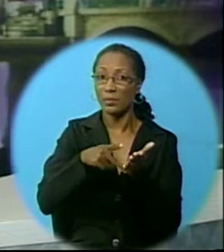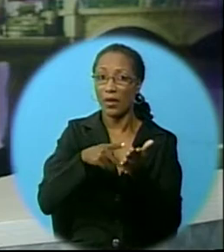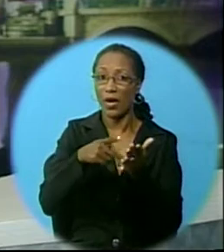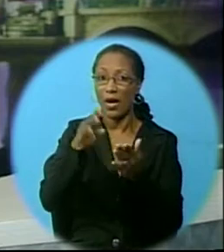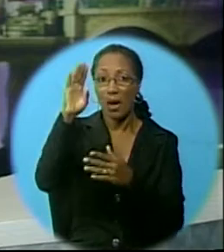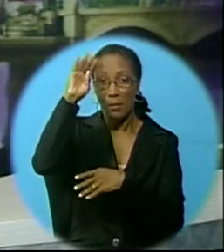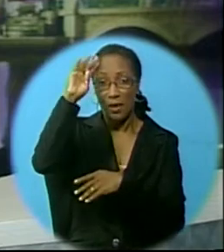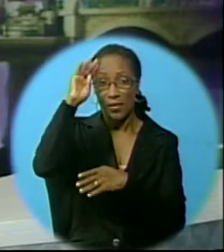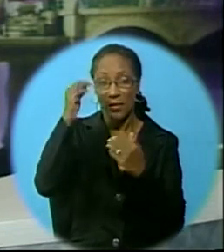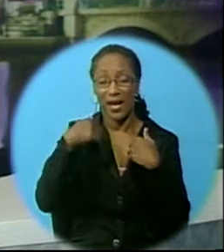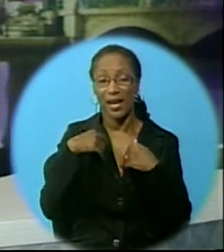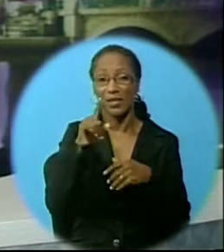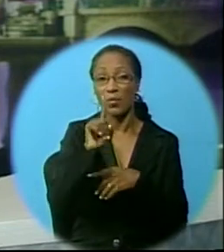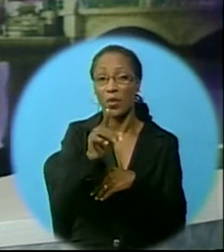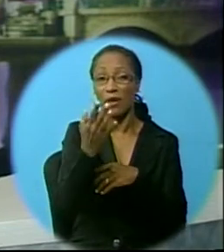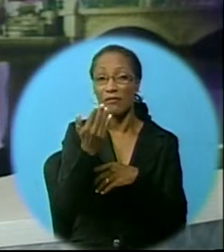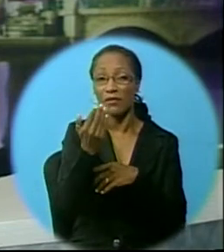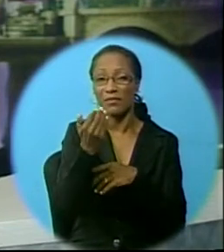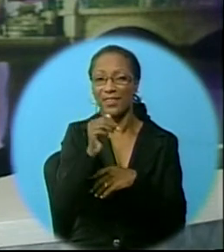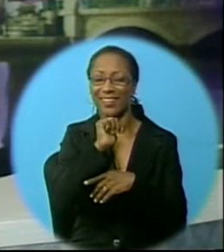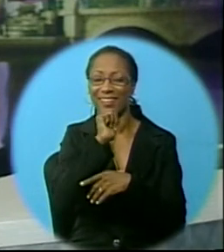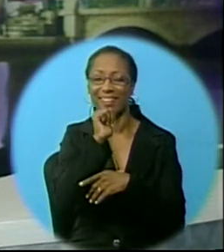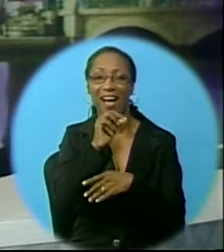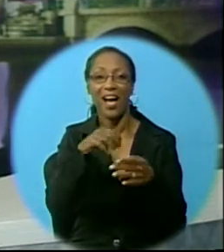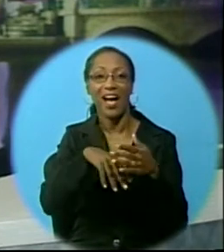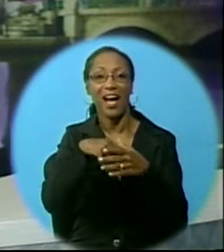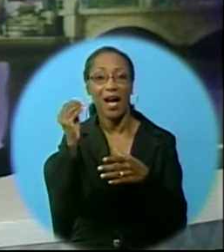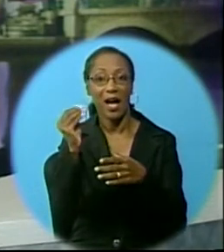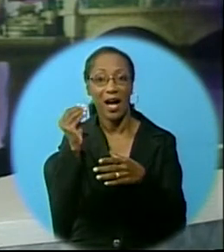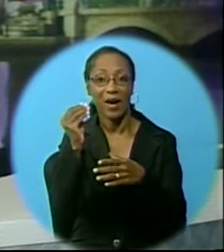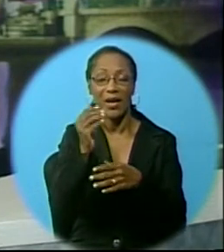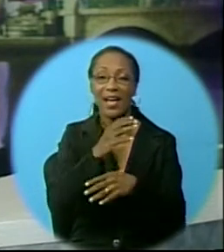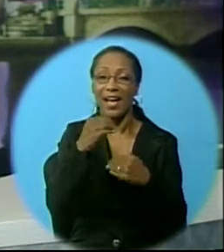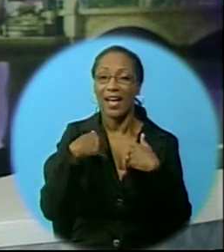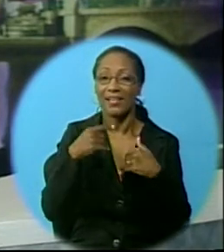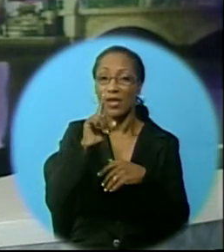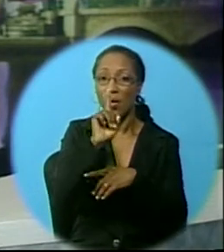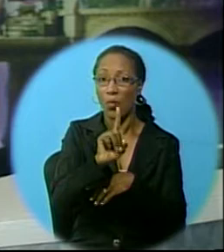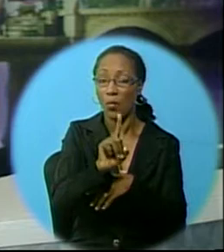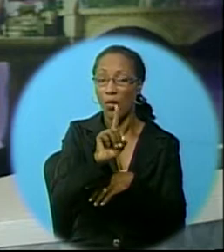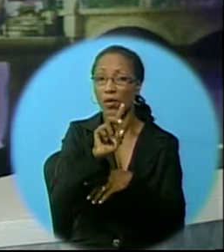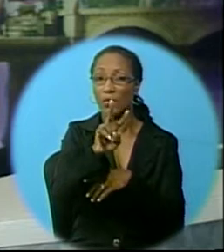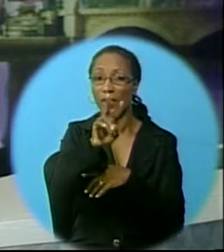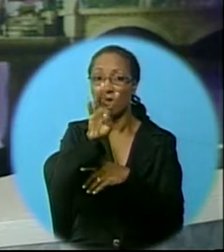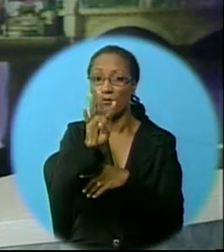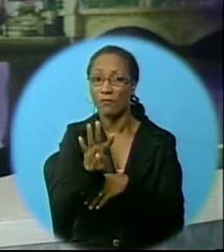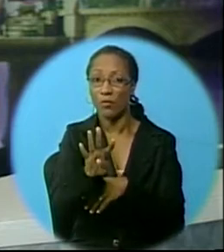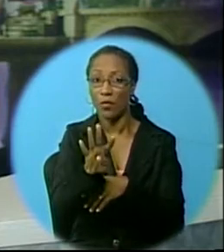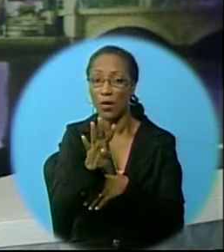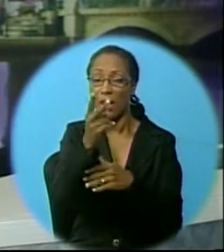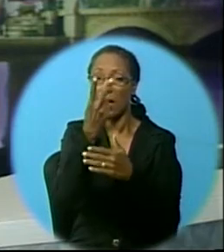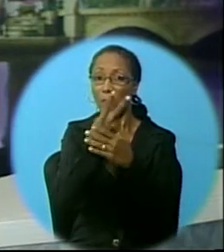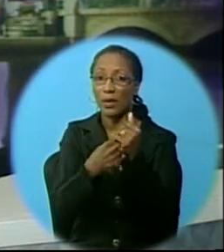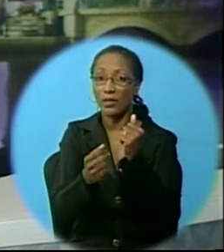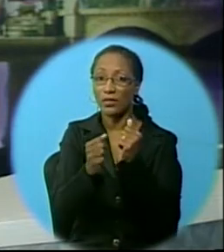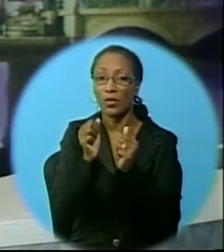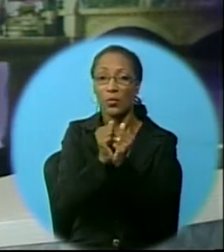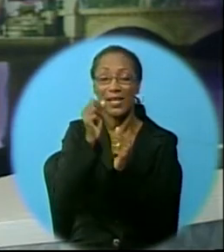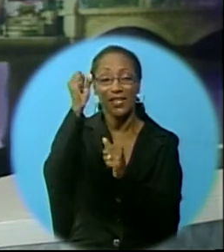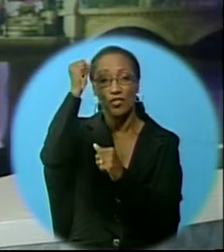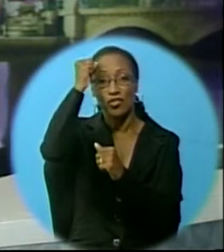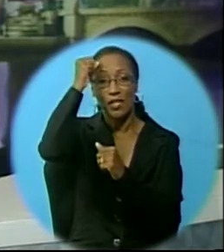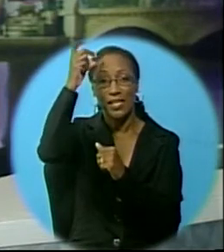on 115 not out, sharing an unbroken 124-run 5th wicket partnership with Shane Dorich, who is unbeaten on